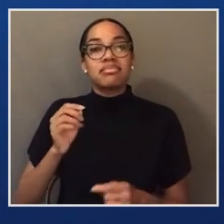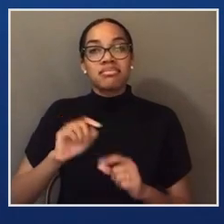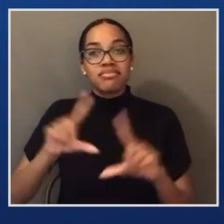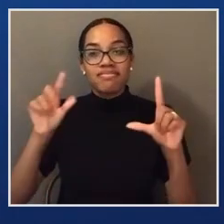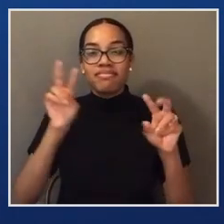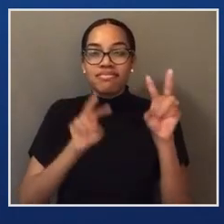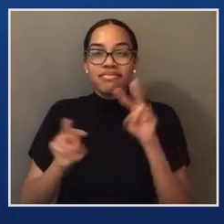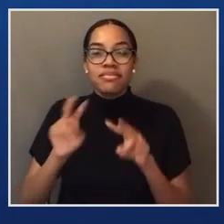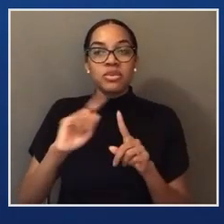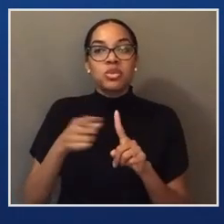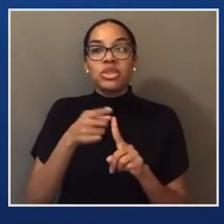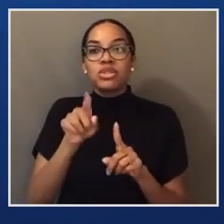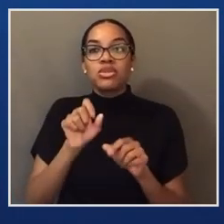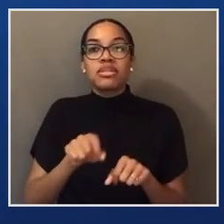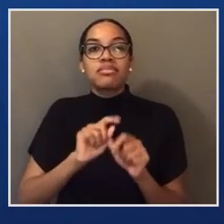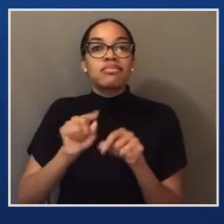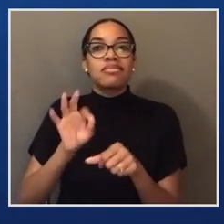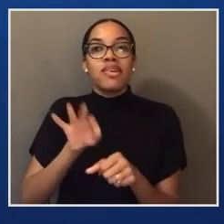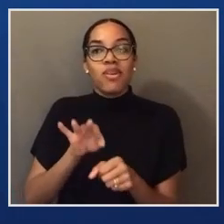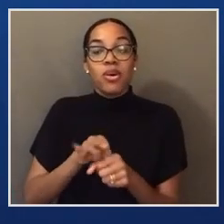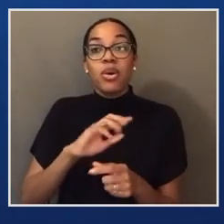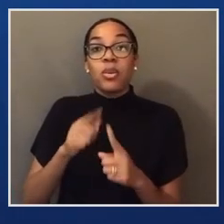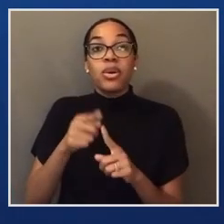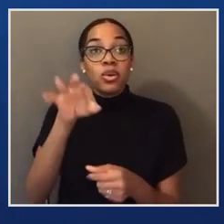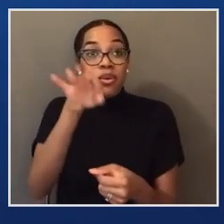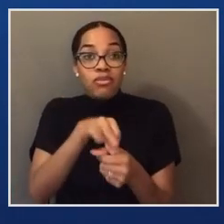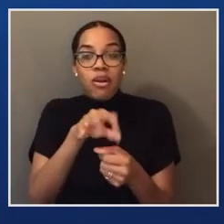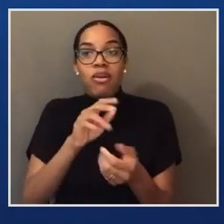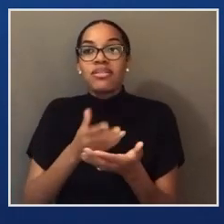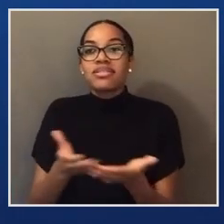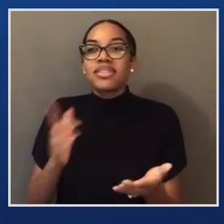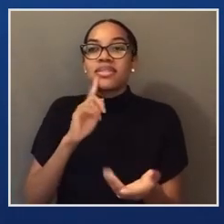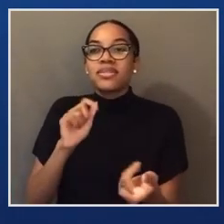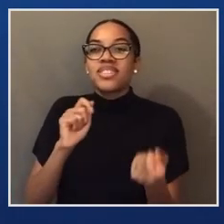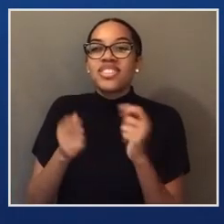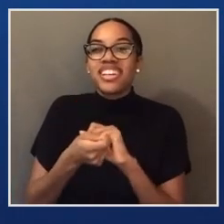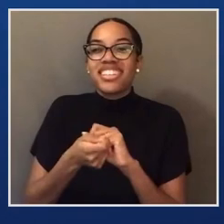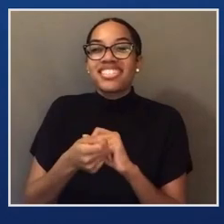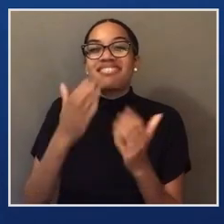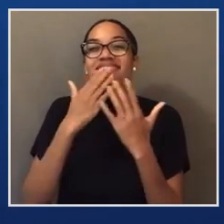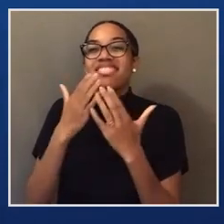you vote, things change. So thank you. Thank you again. Let's do this.